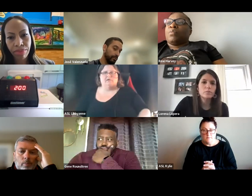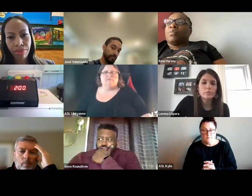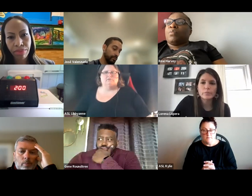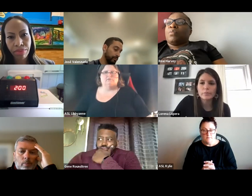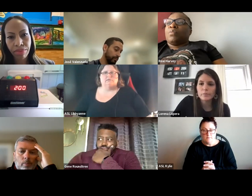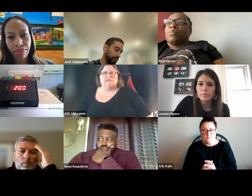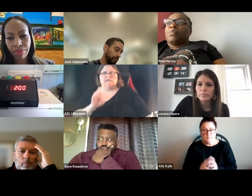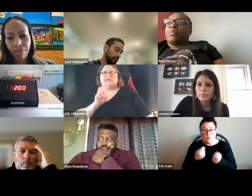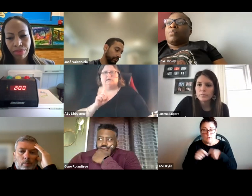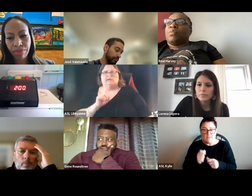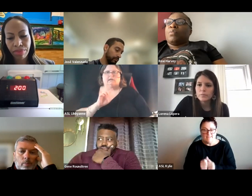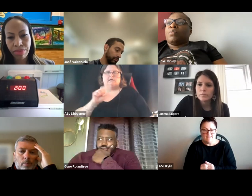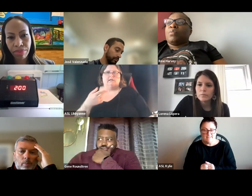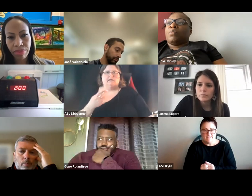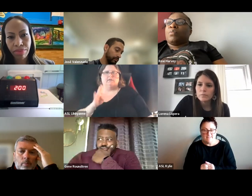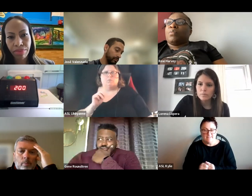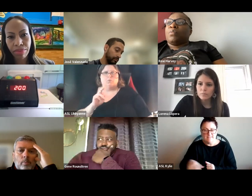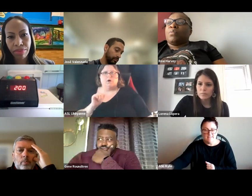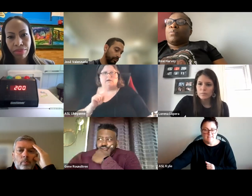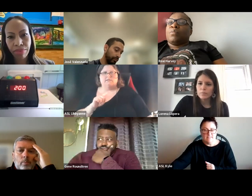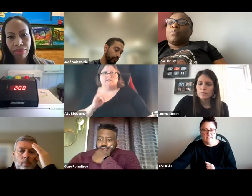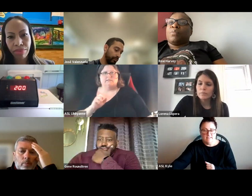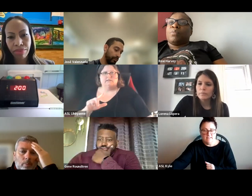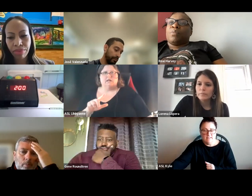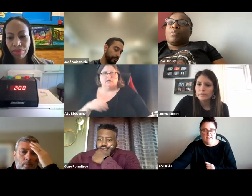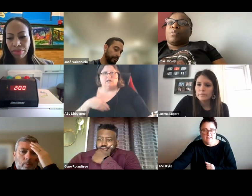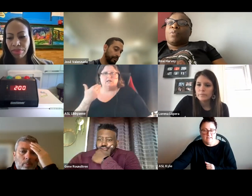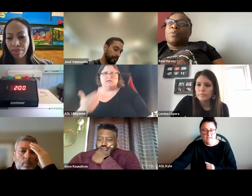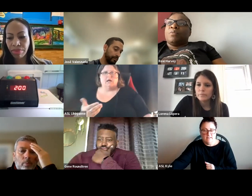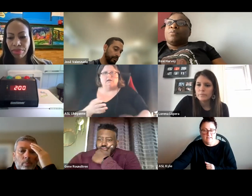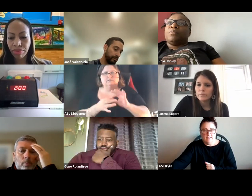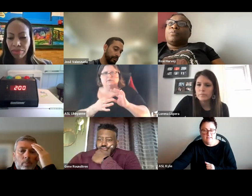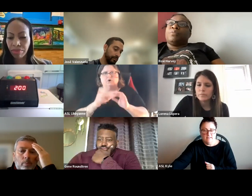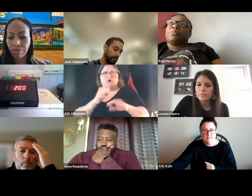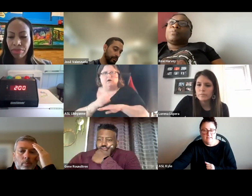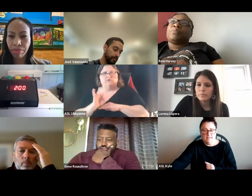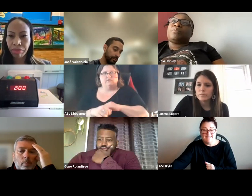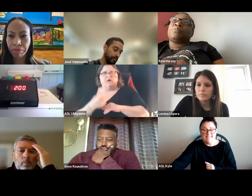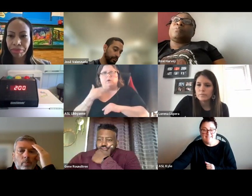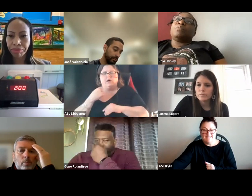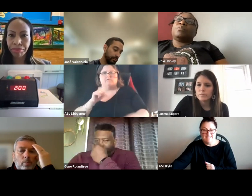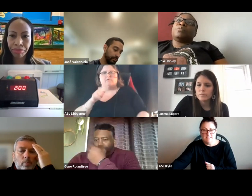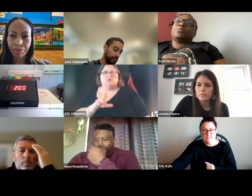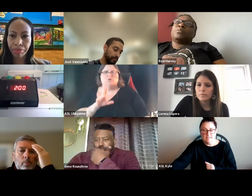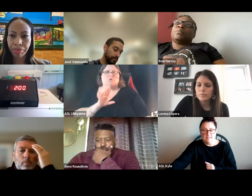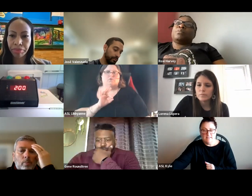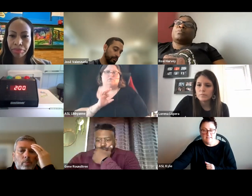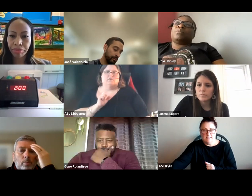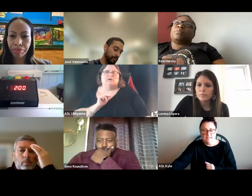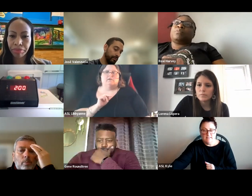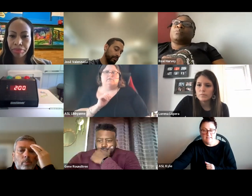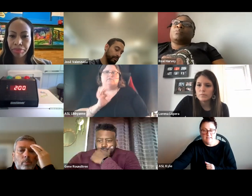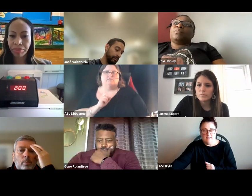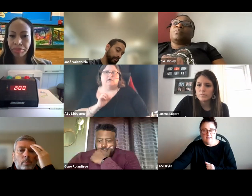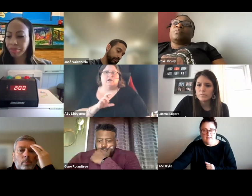Bazil is our next speaker. After Edith, we have Lou Finfer and Lisa Graff.